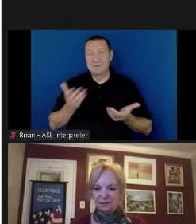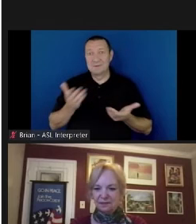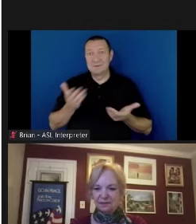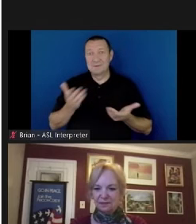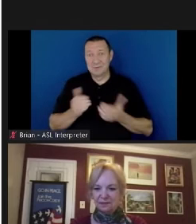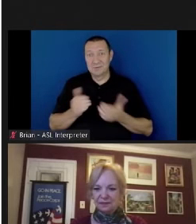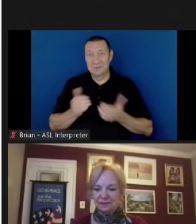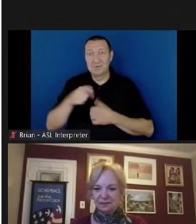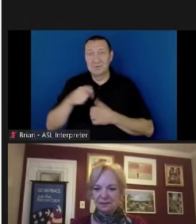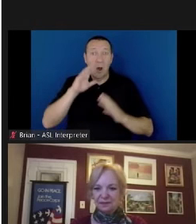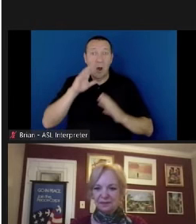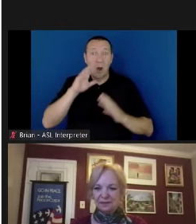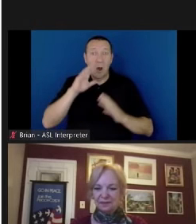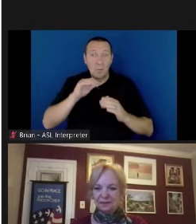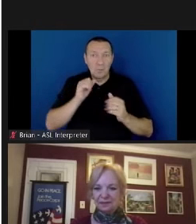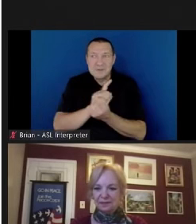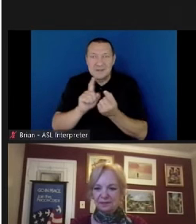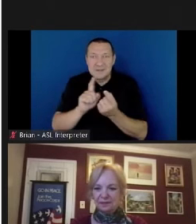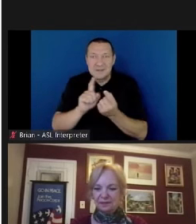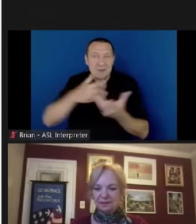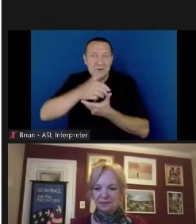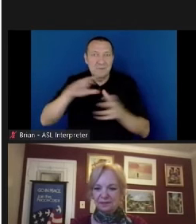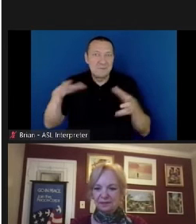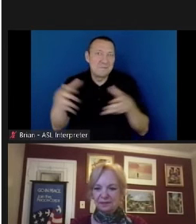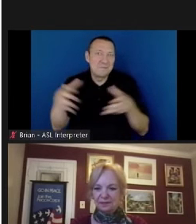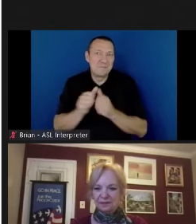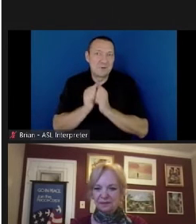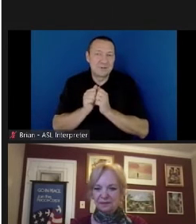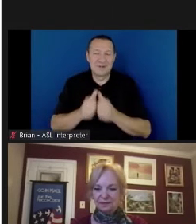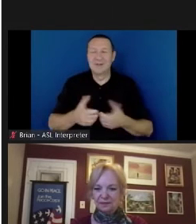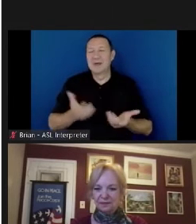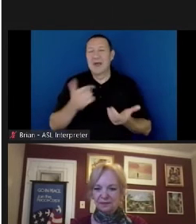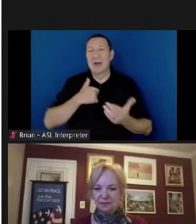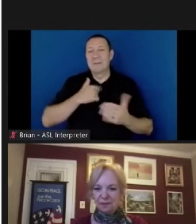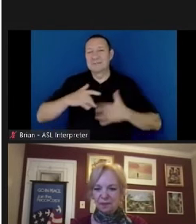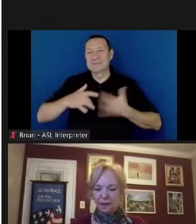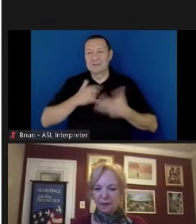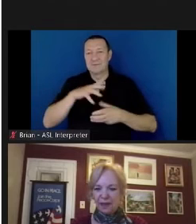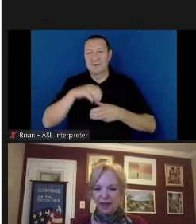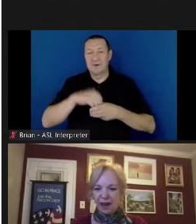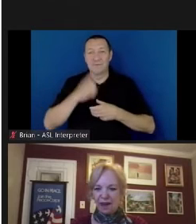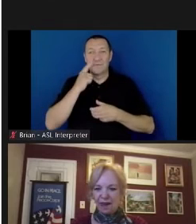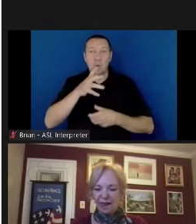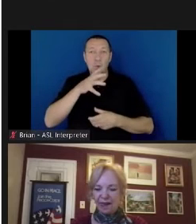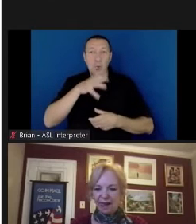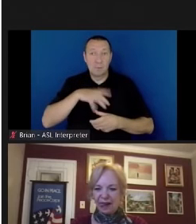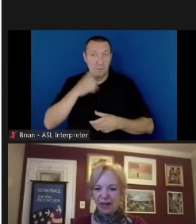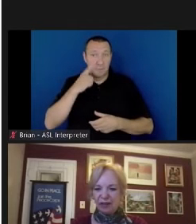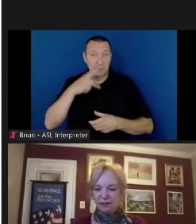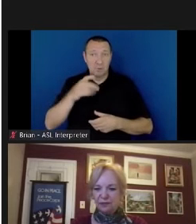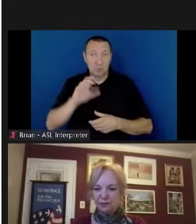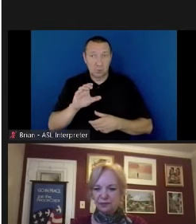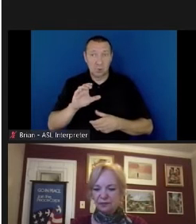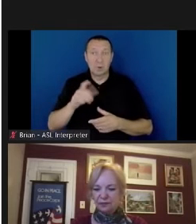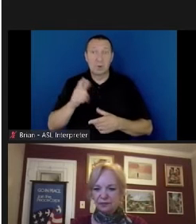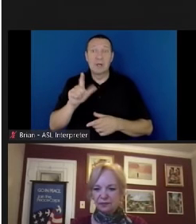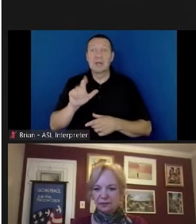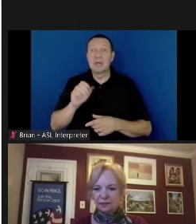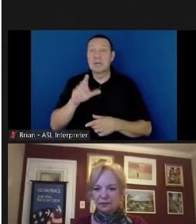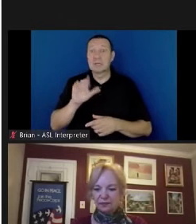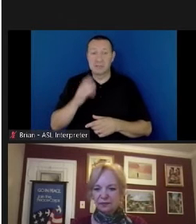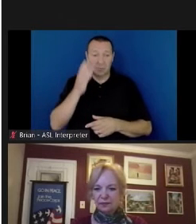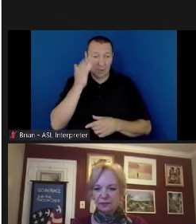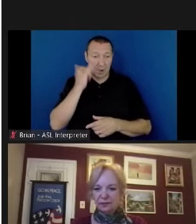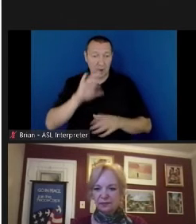we'll be able to meet in person. I'm excited to be part of Women of Peace Corps Legacy because it's organizations like